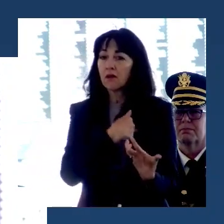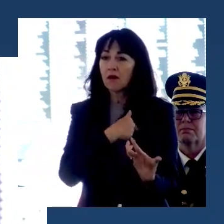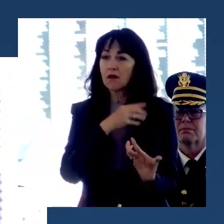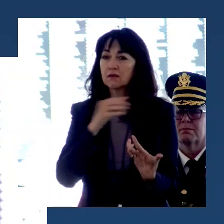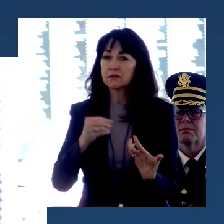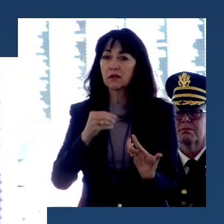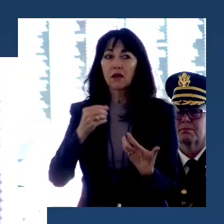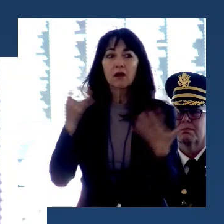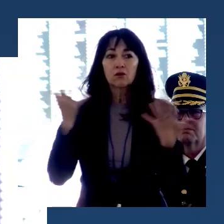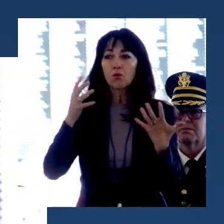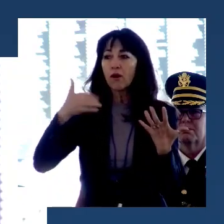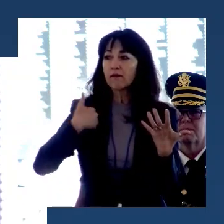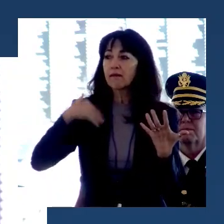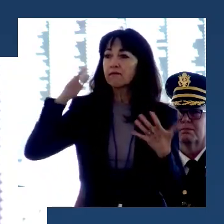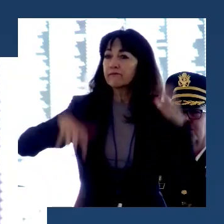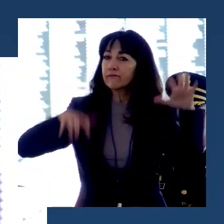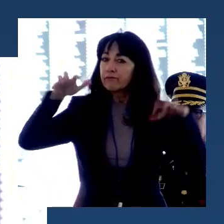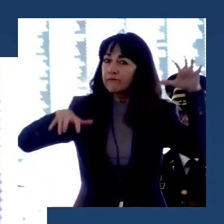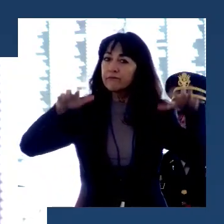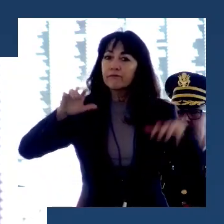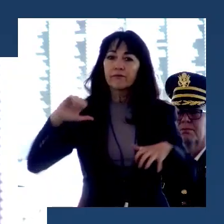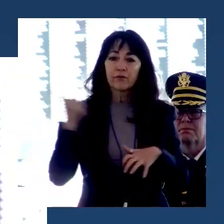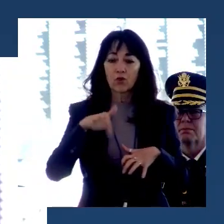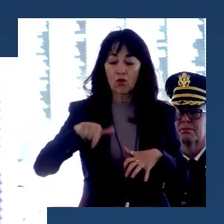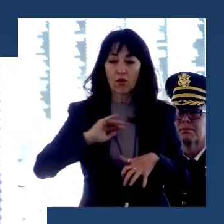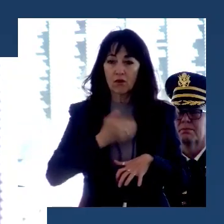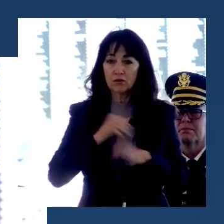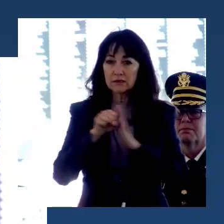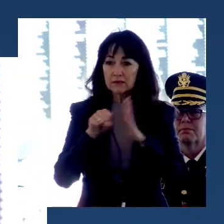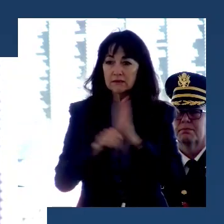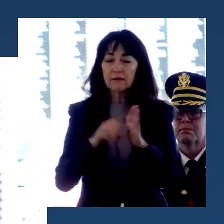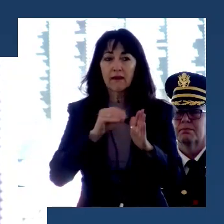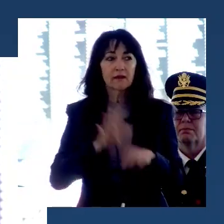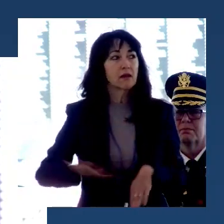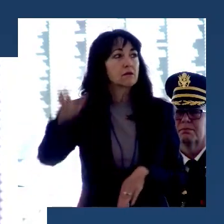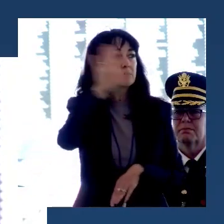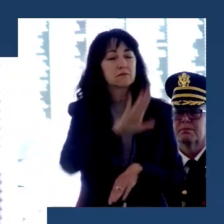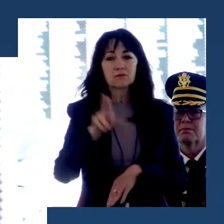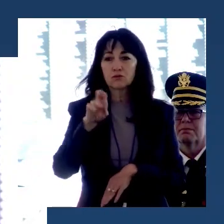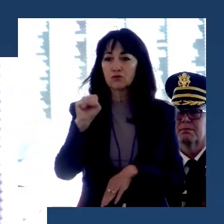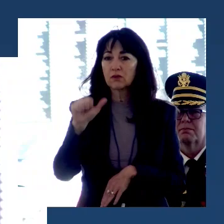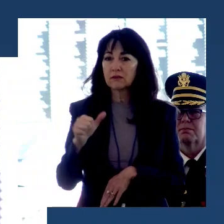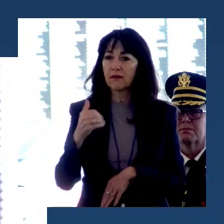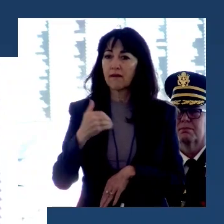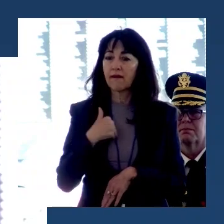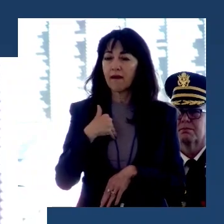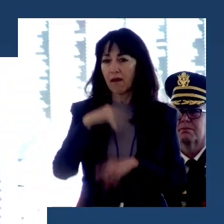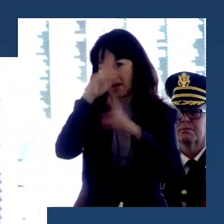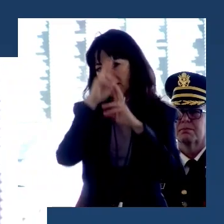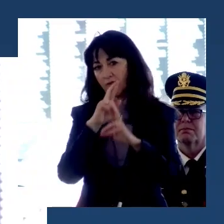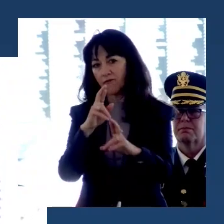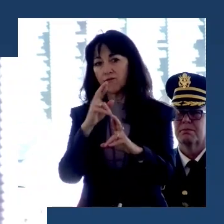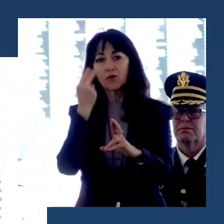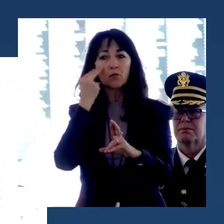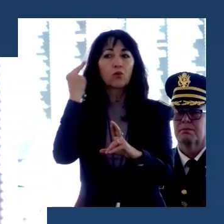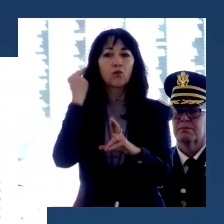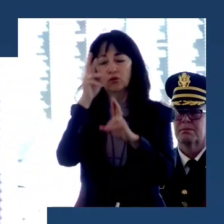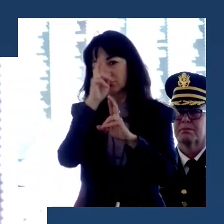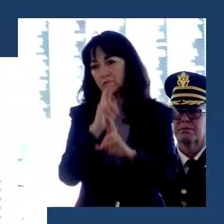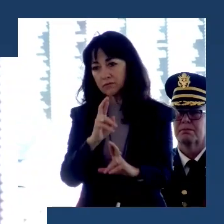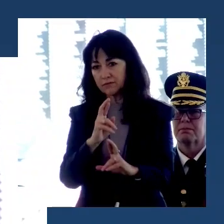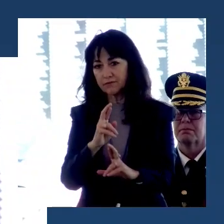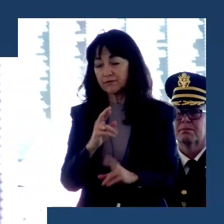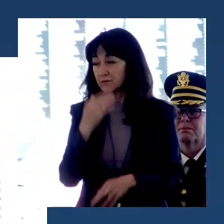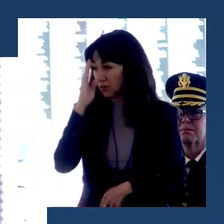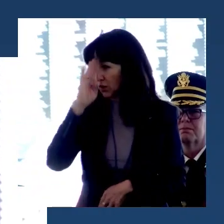country and across our state. And I can tell you this from my years as an elected official,